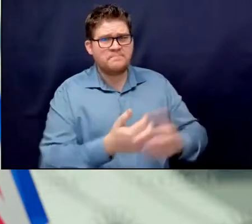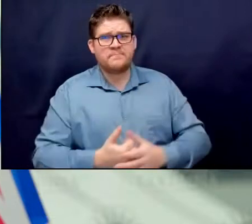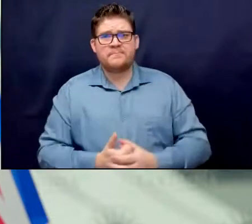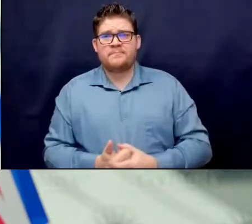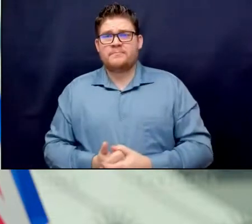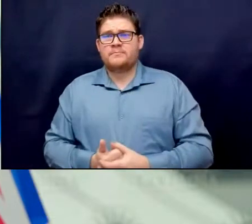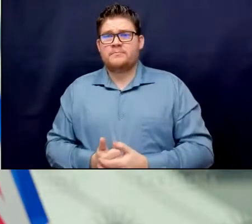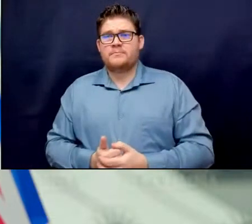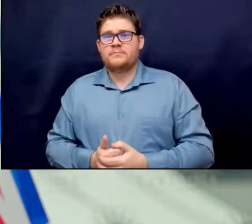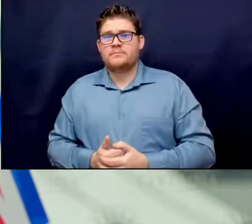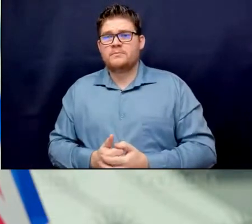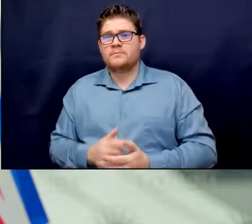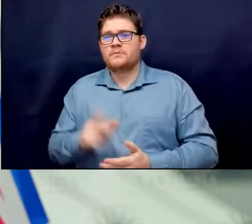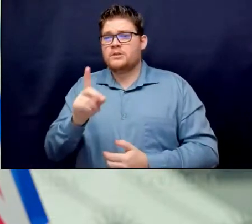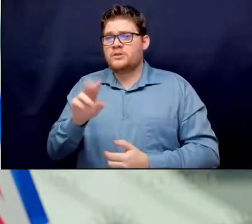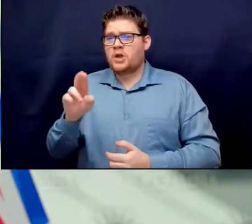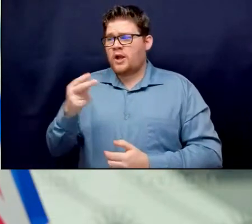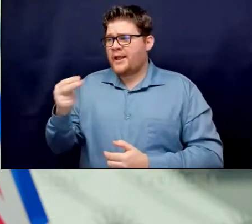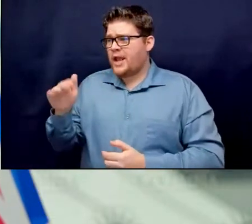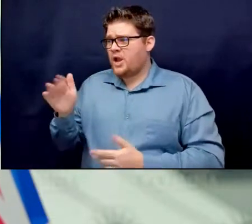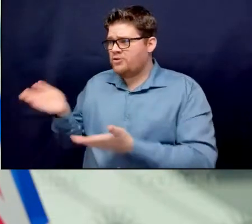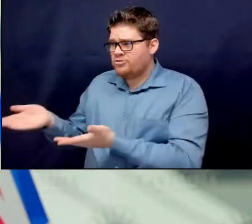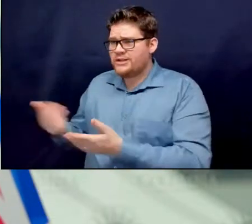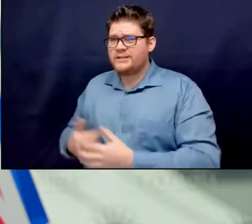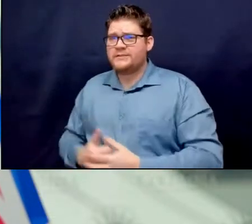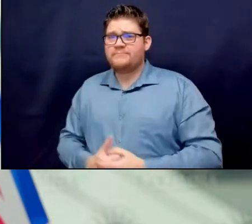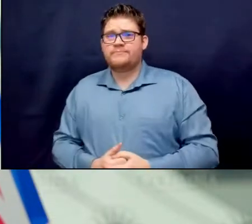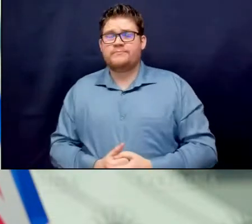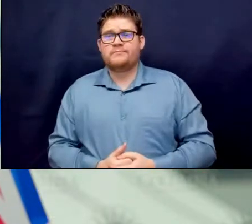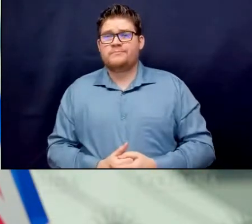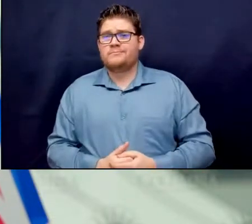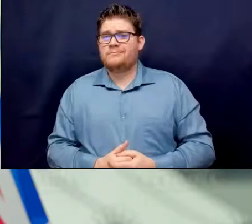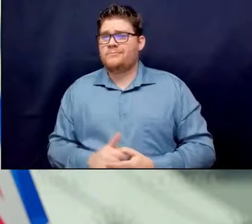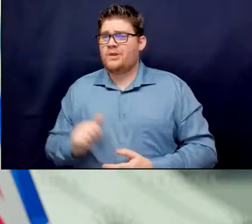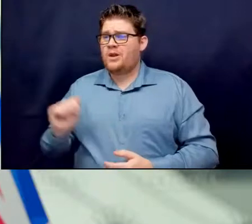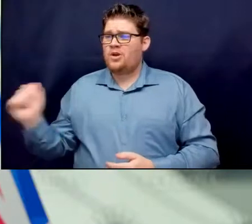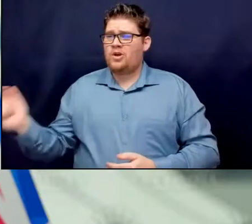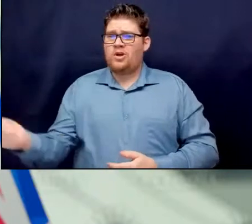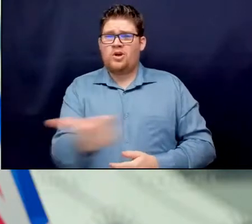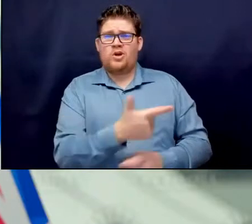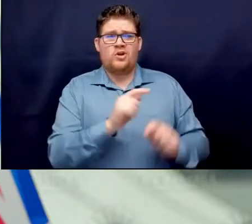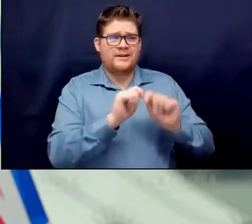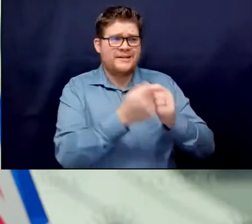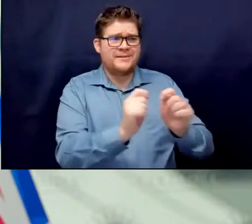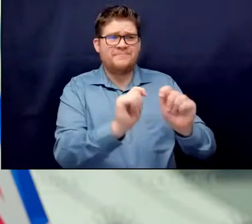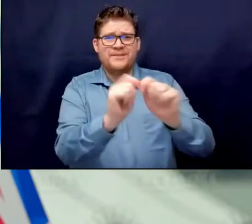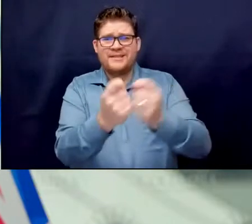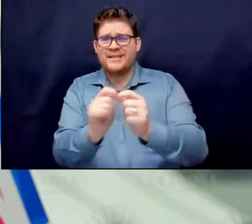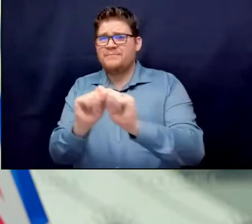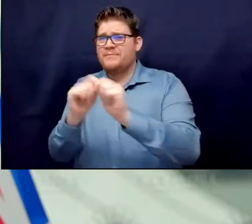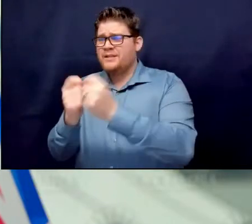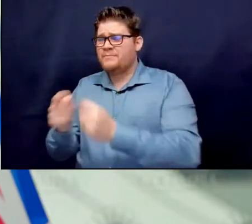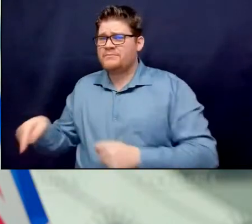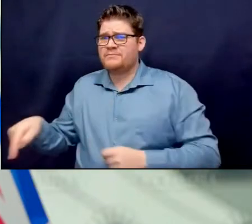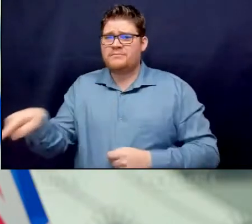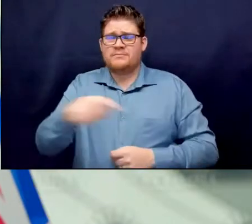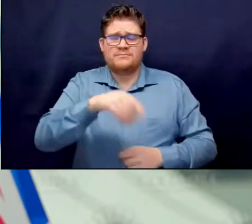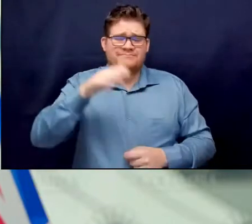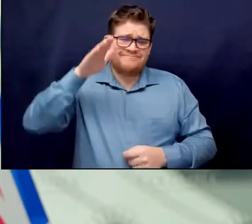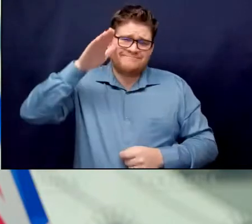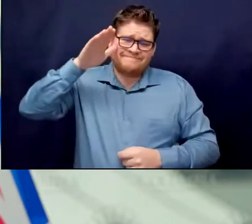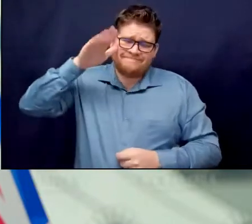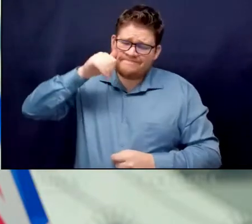of our teams have been exceptional. The guidance they provided, the work that they have done unfailingly, every